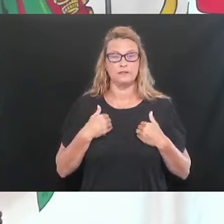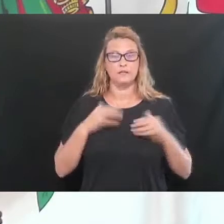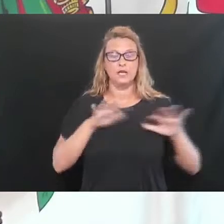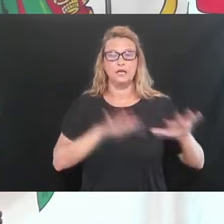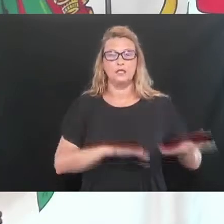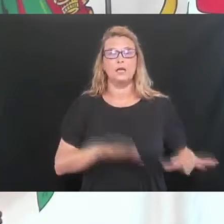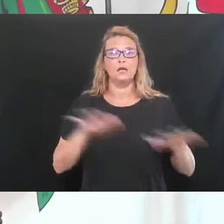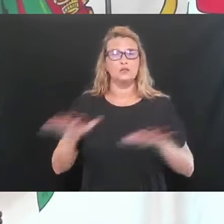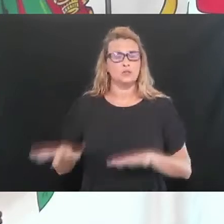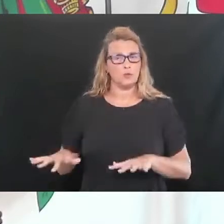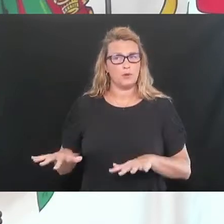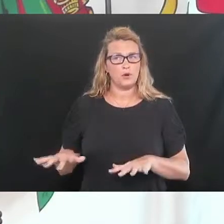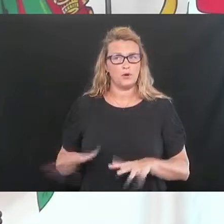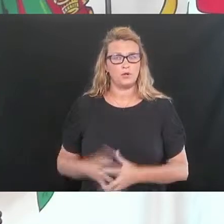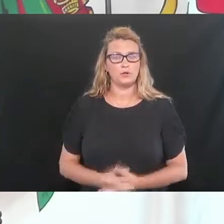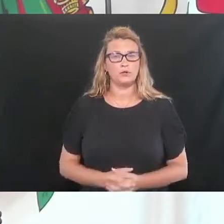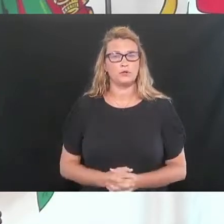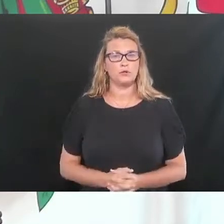know,